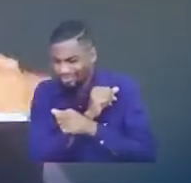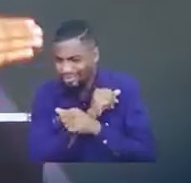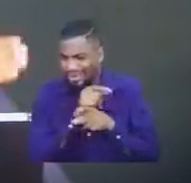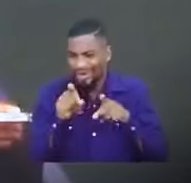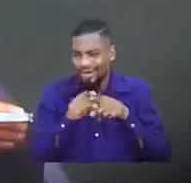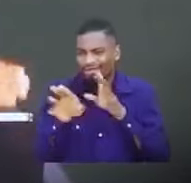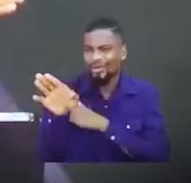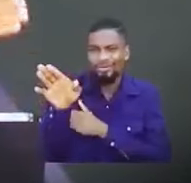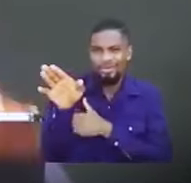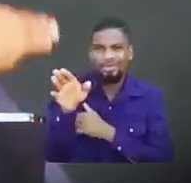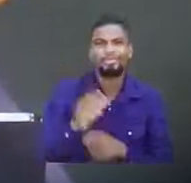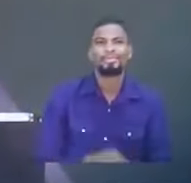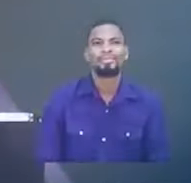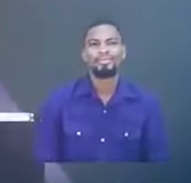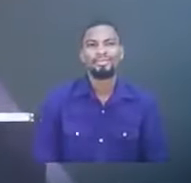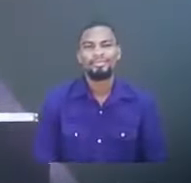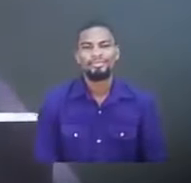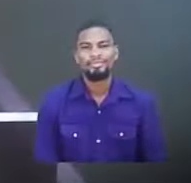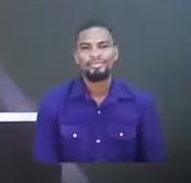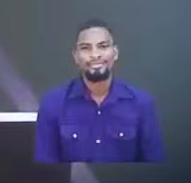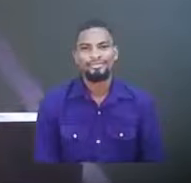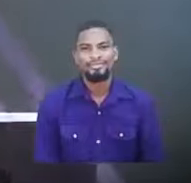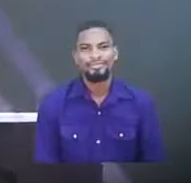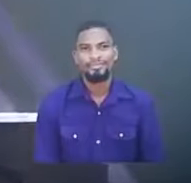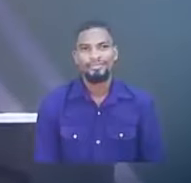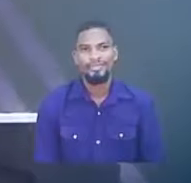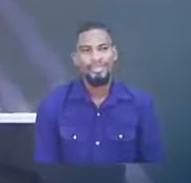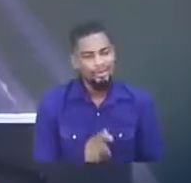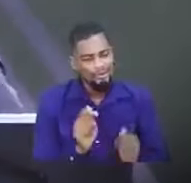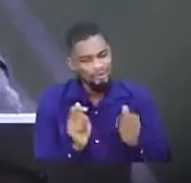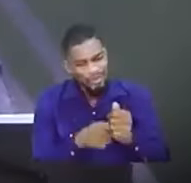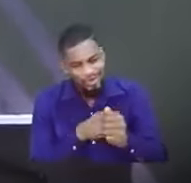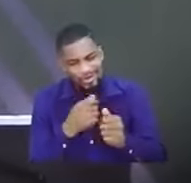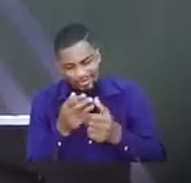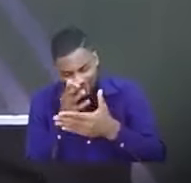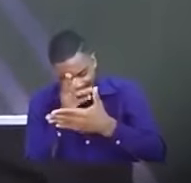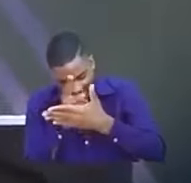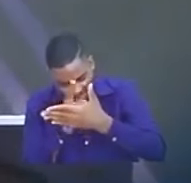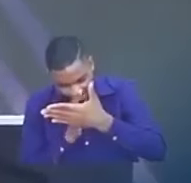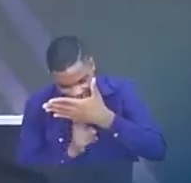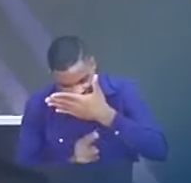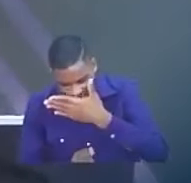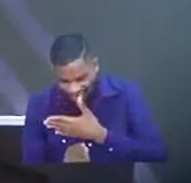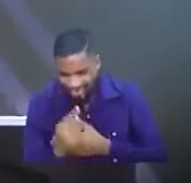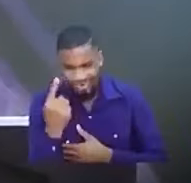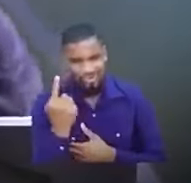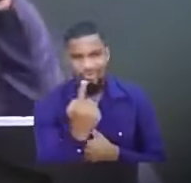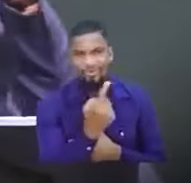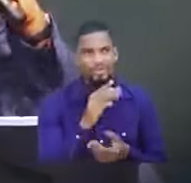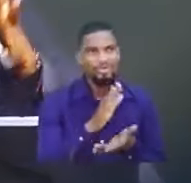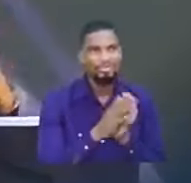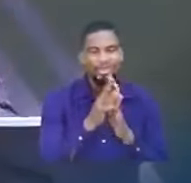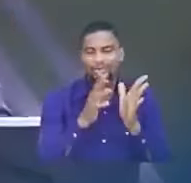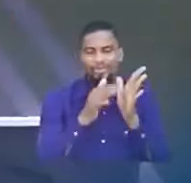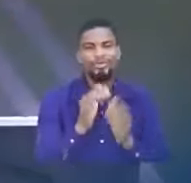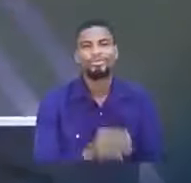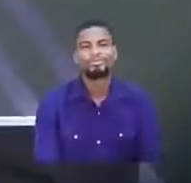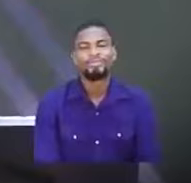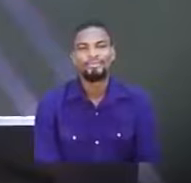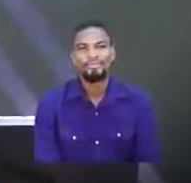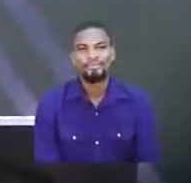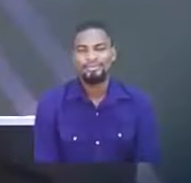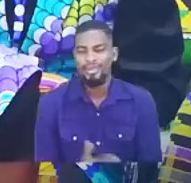if Jesus is going to come the next day. Diligent people, they will rule. Let me summarize this